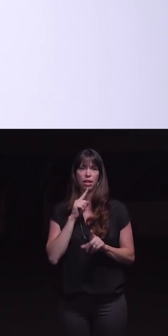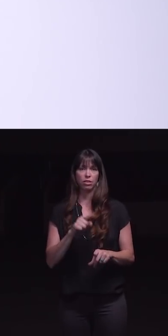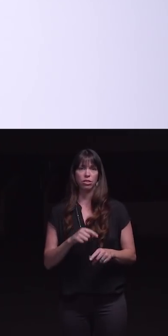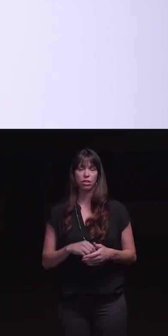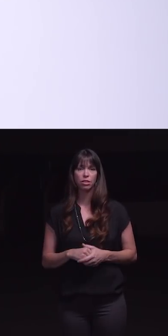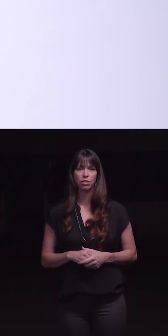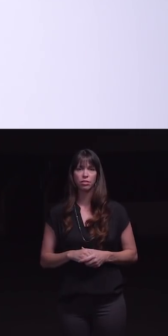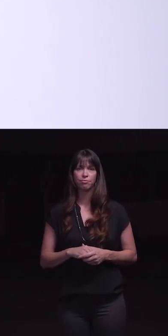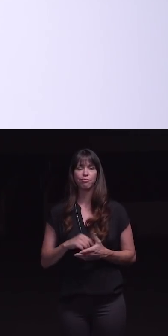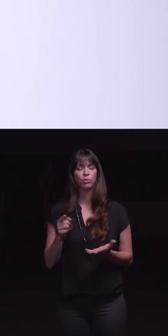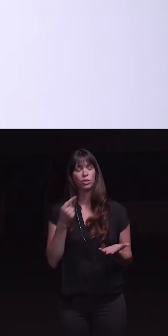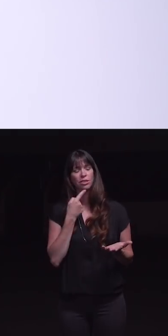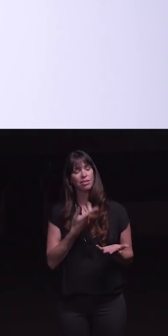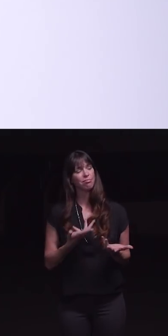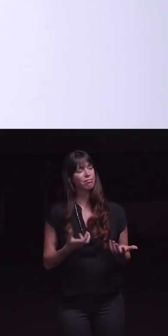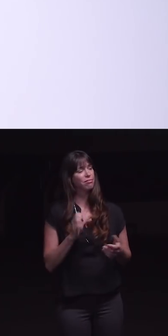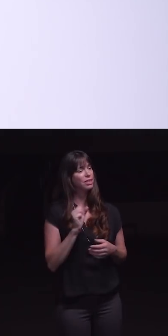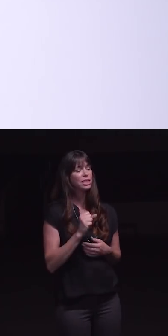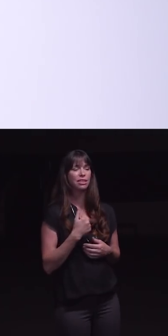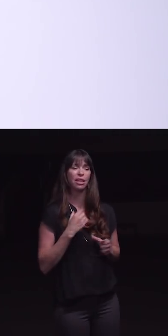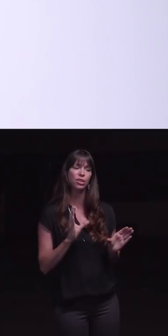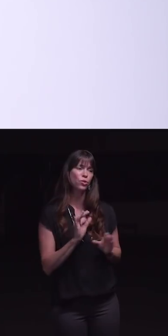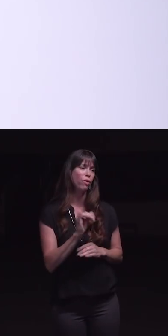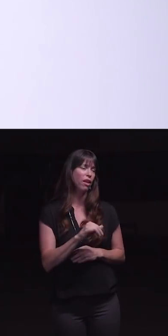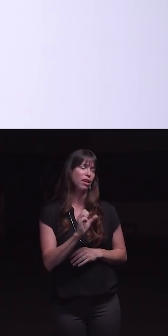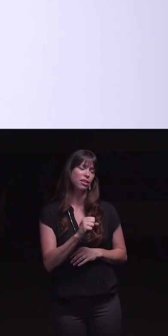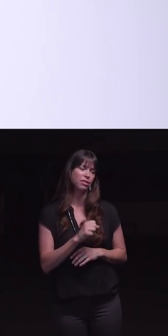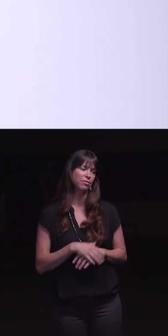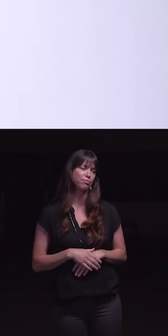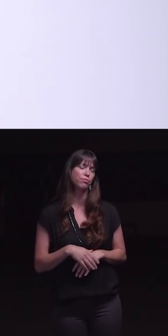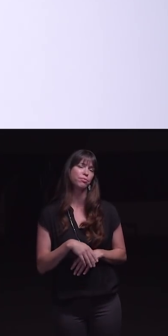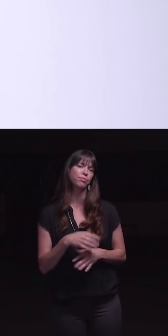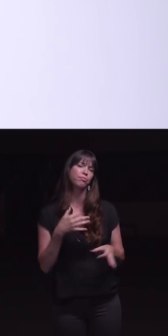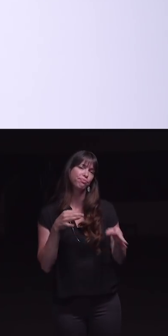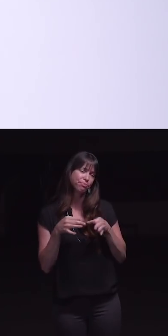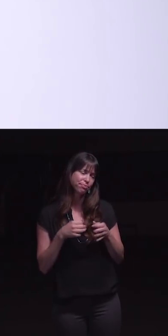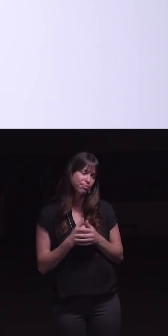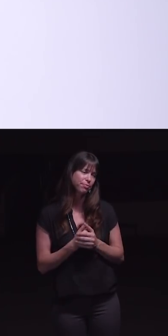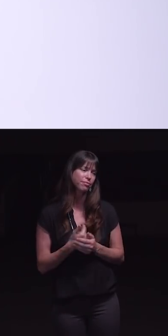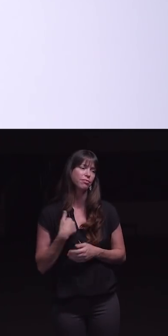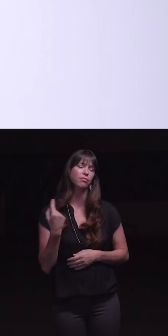answer. She just kind of said, yeah, I know I do that. Here's why.